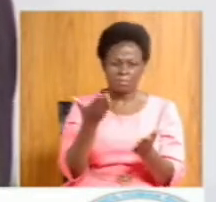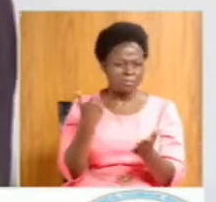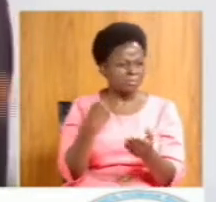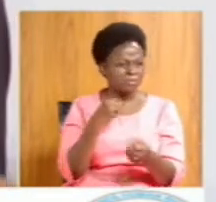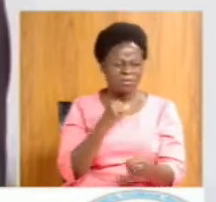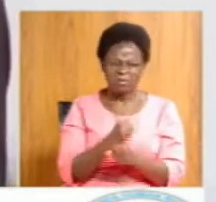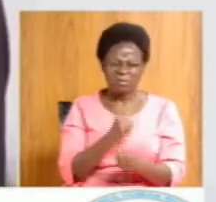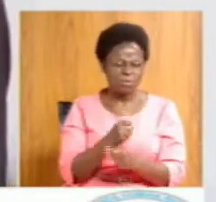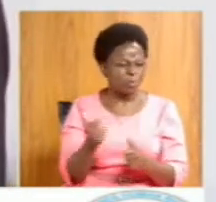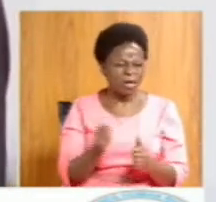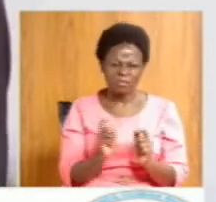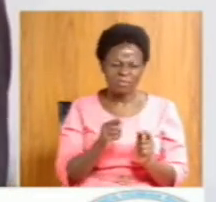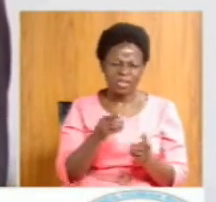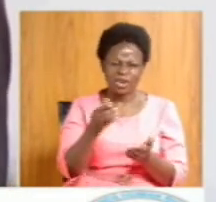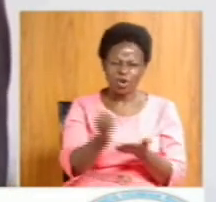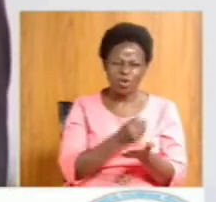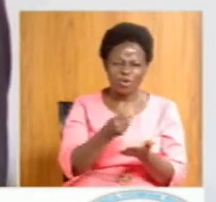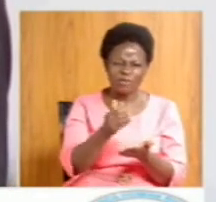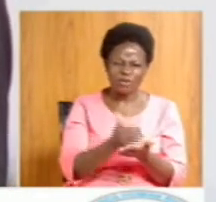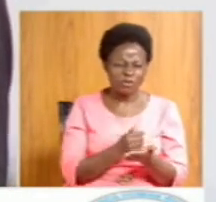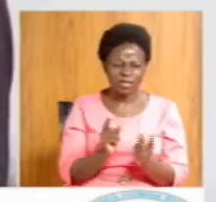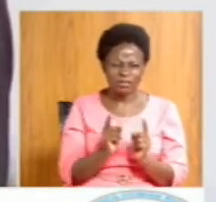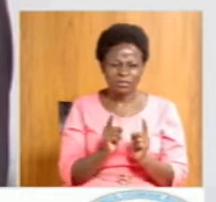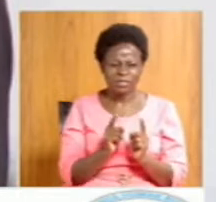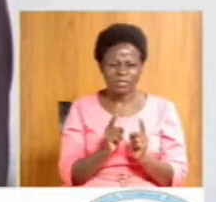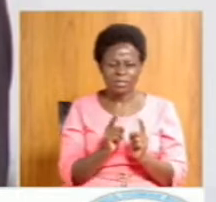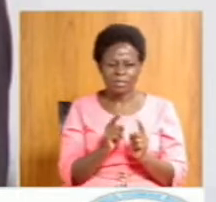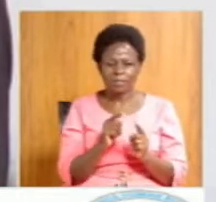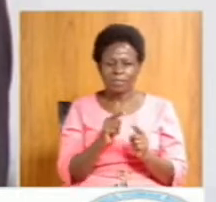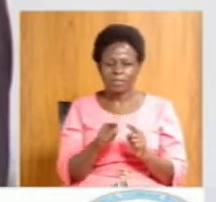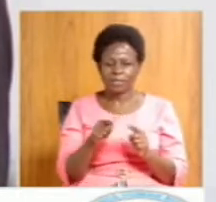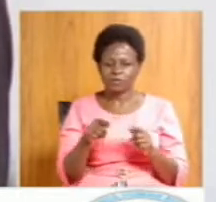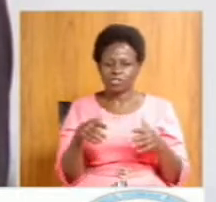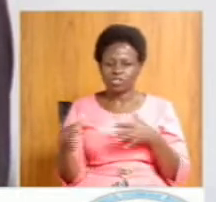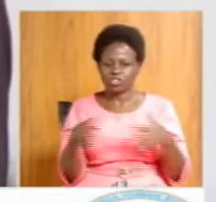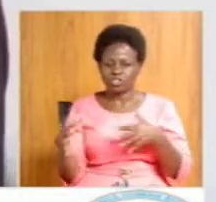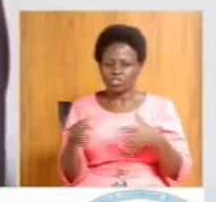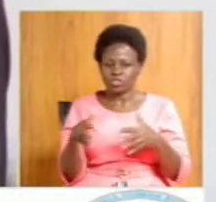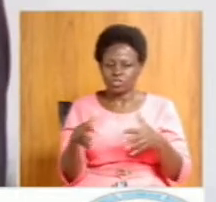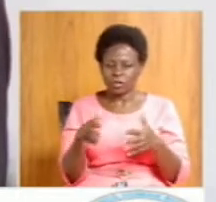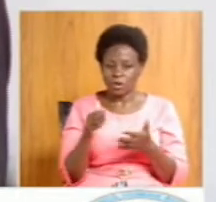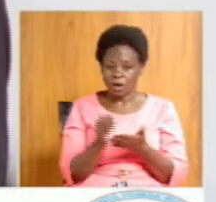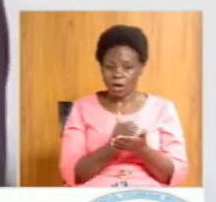very very well in revenue collection but it did shake our collections and for the first